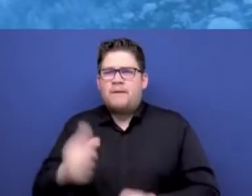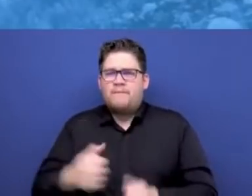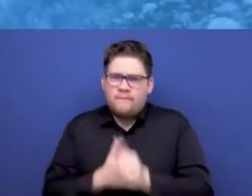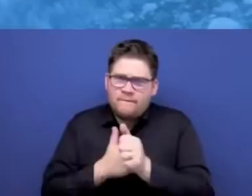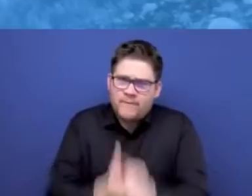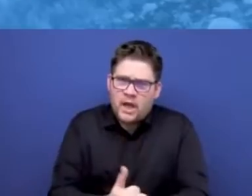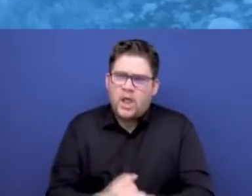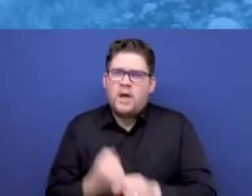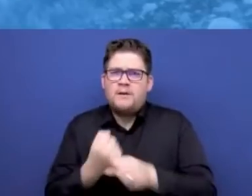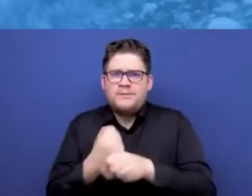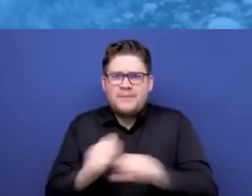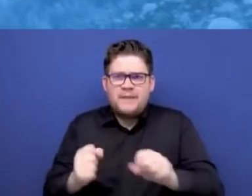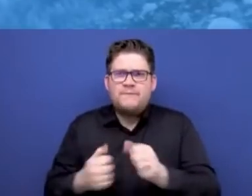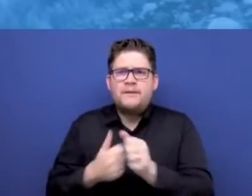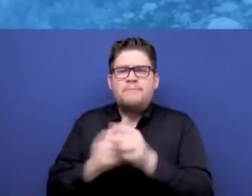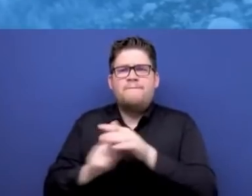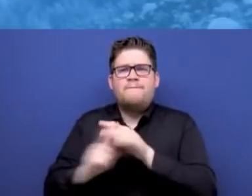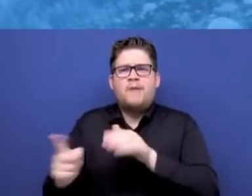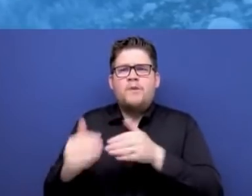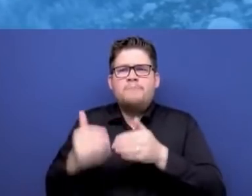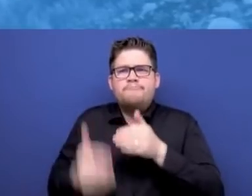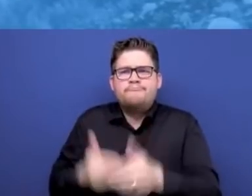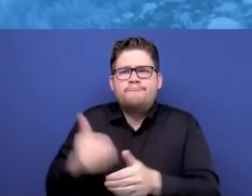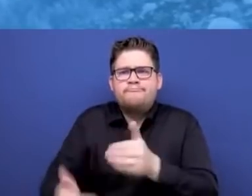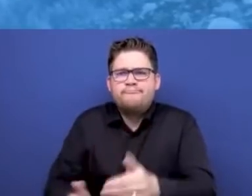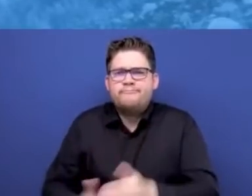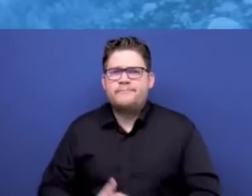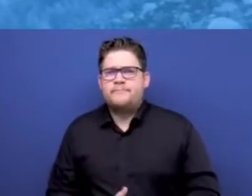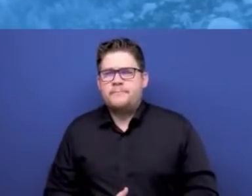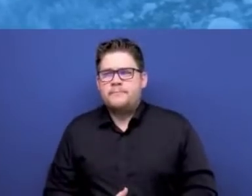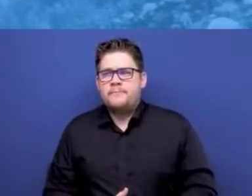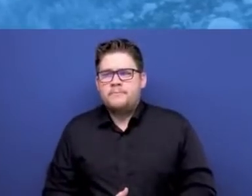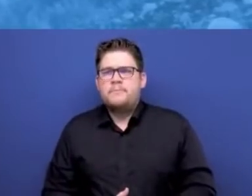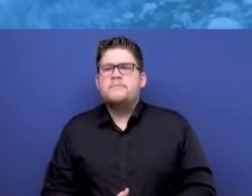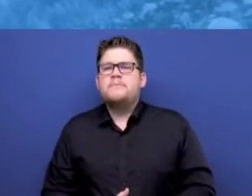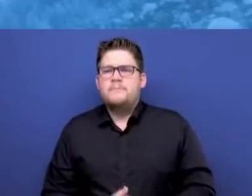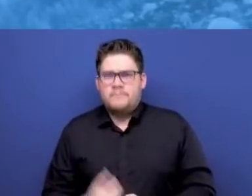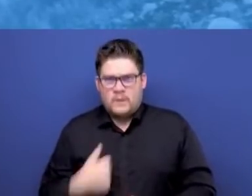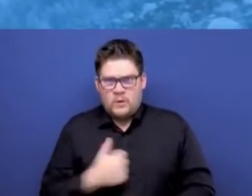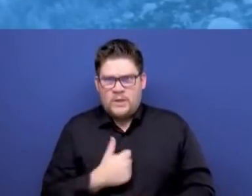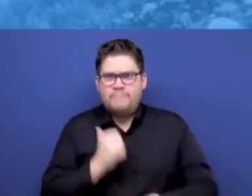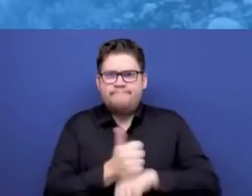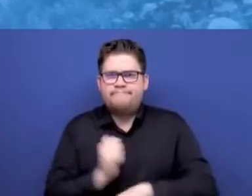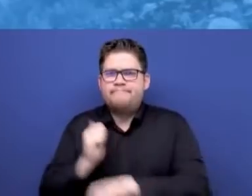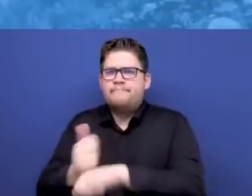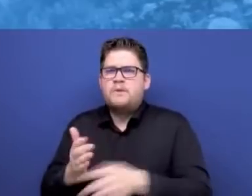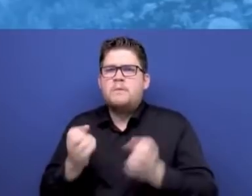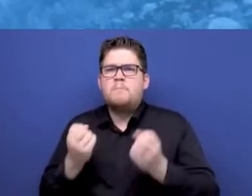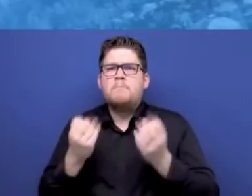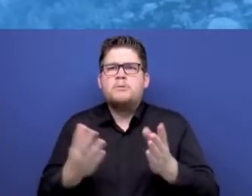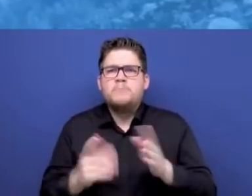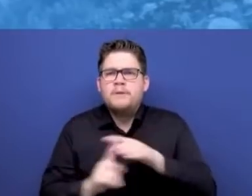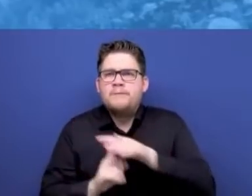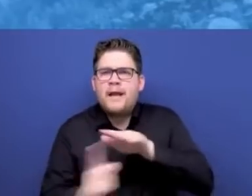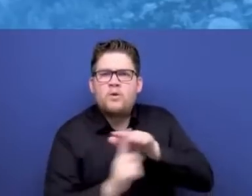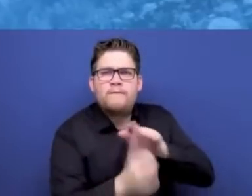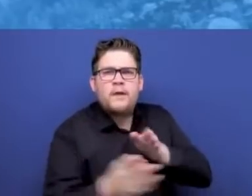multiple evacuation escape routes, and they understand when to use them and to keep themselves safe in these wildfire